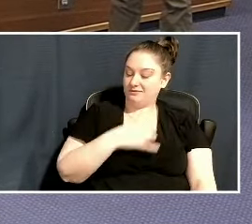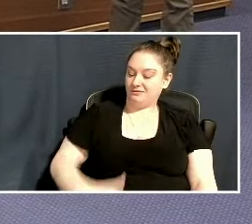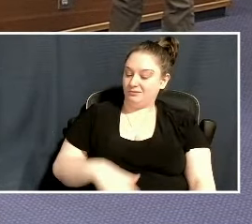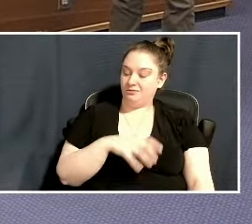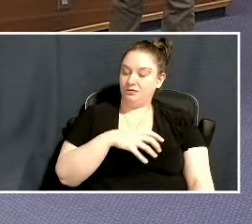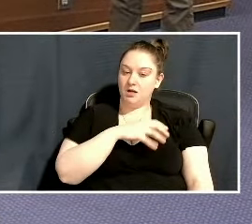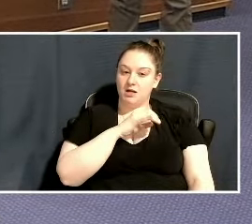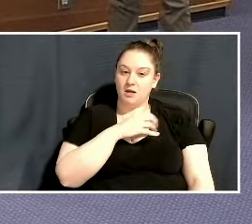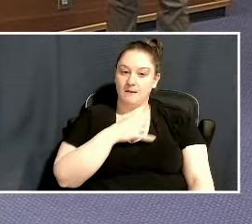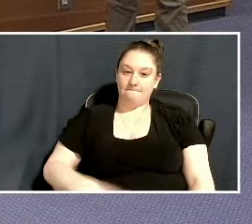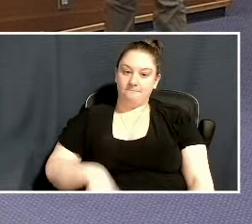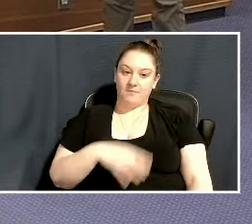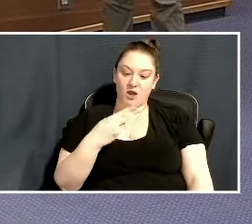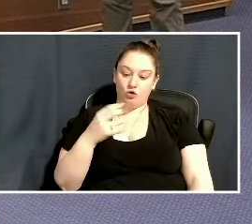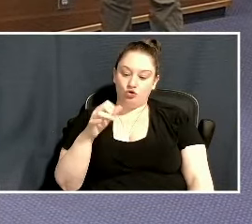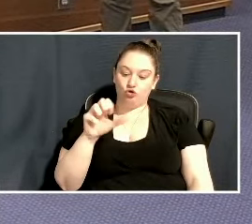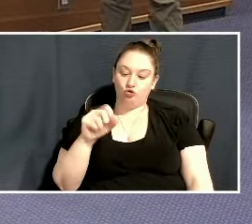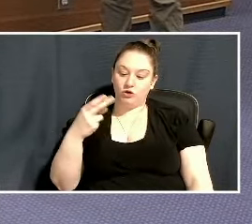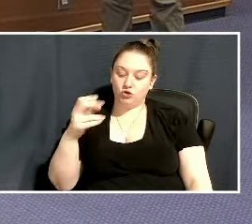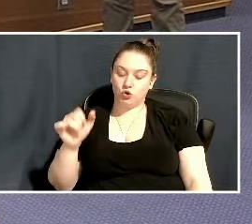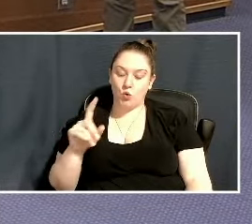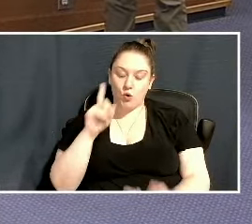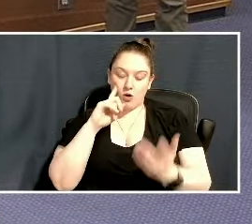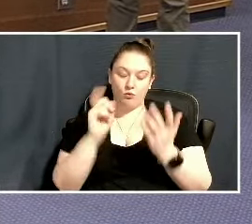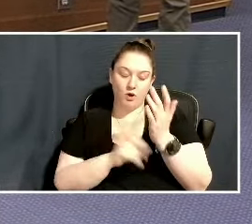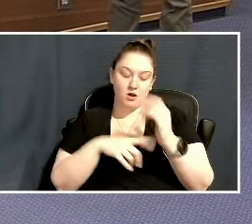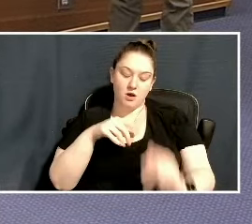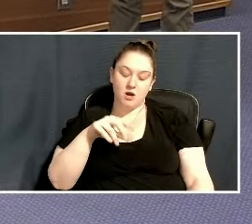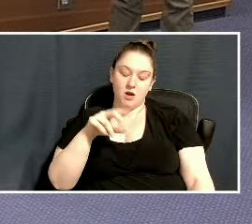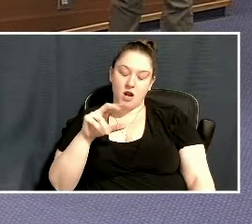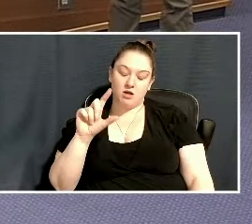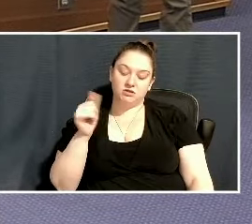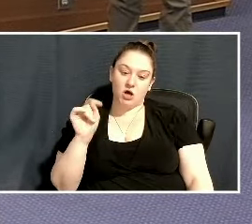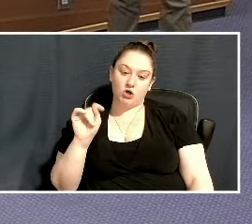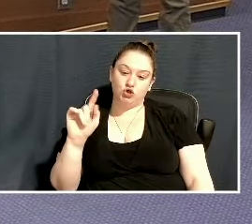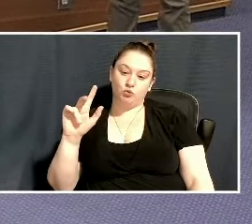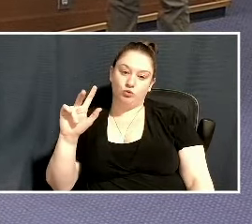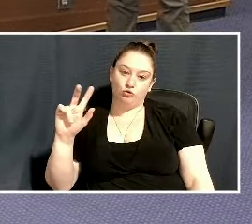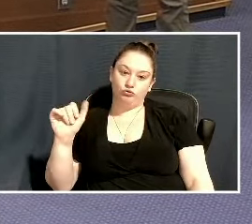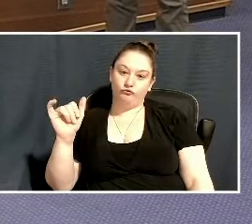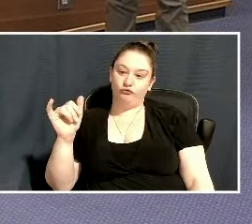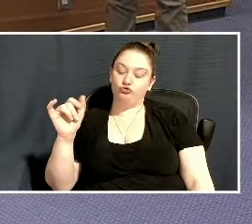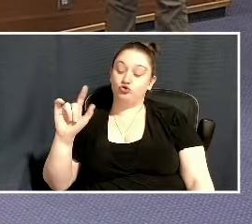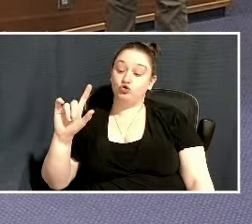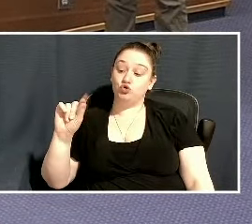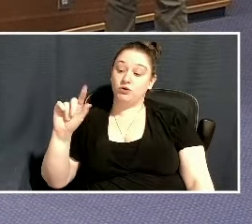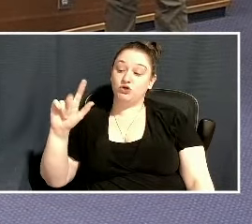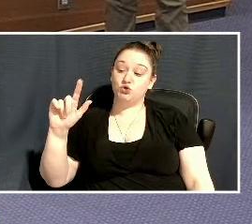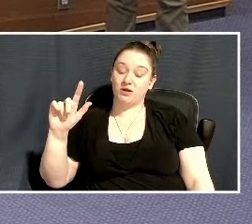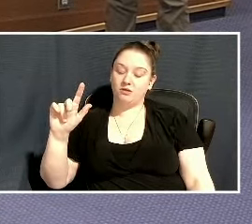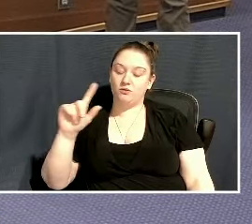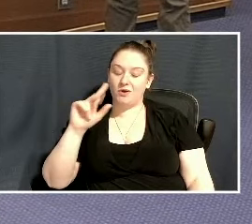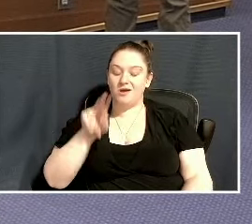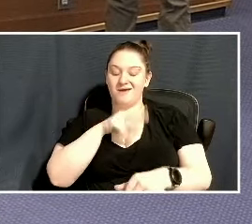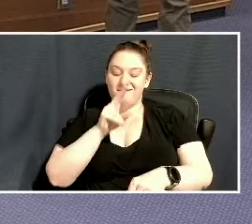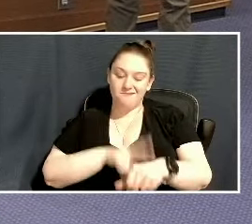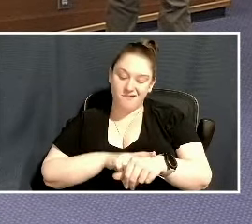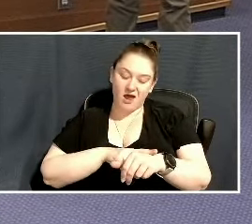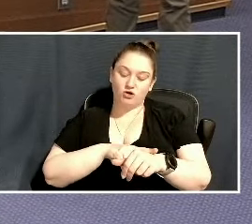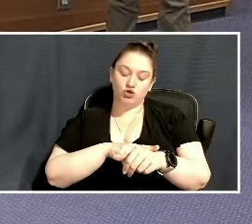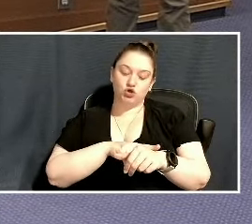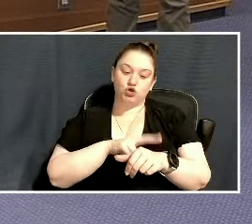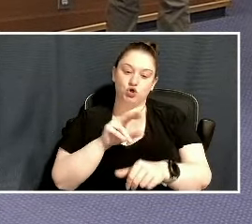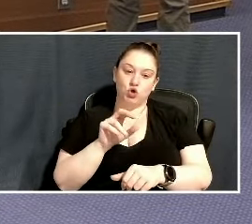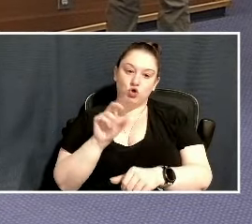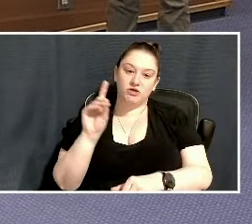hereby proclaim October 2023 as National Disability Employment Awareness Month and encourage all